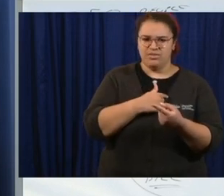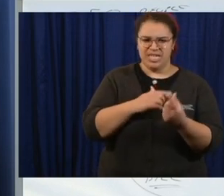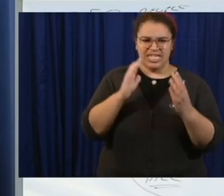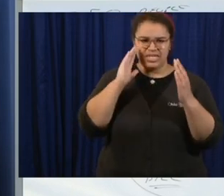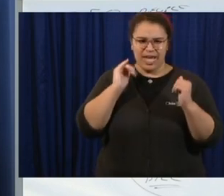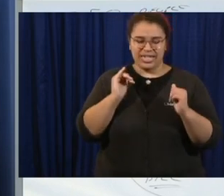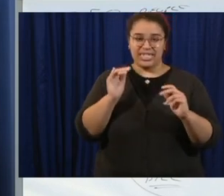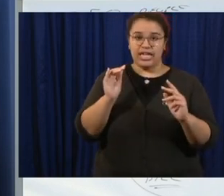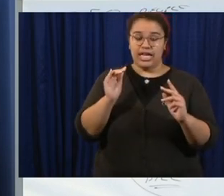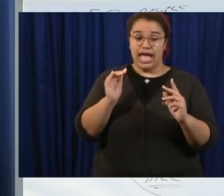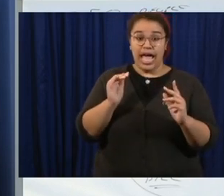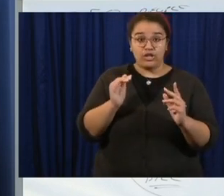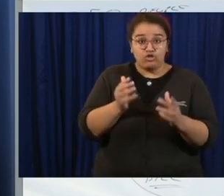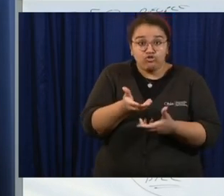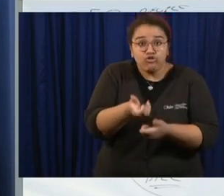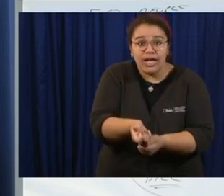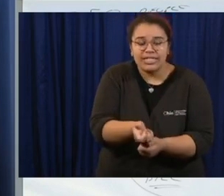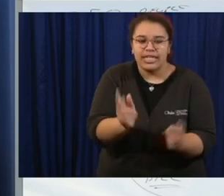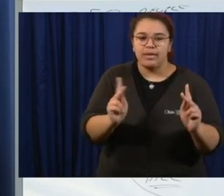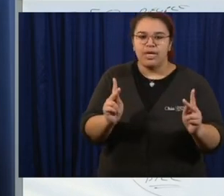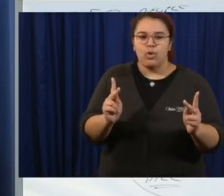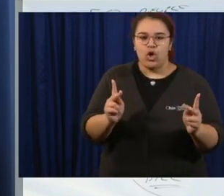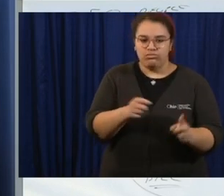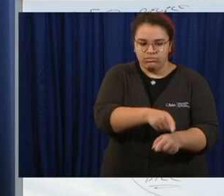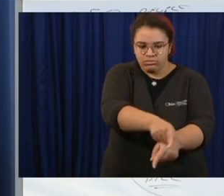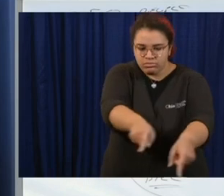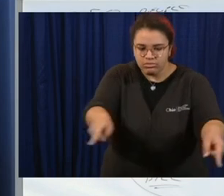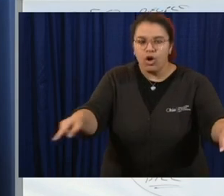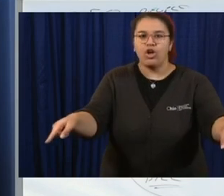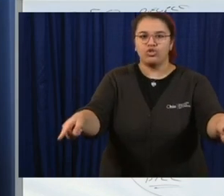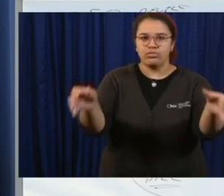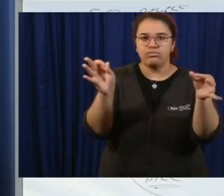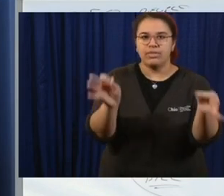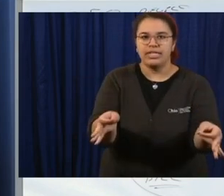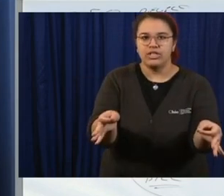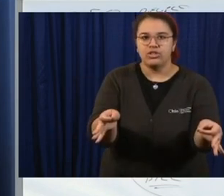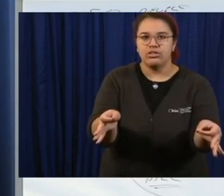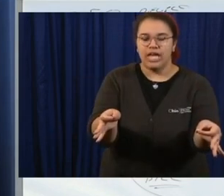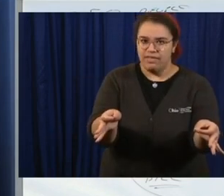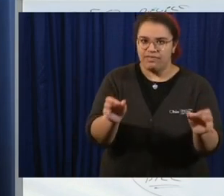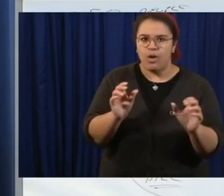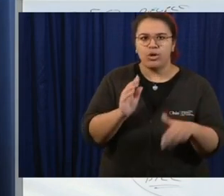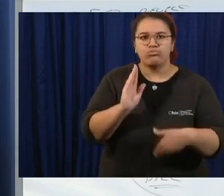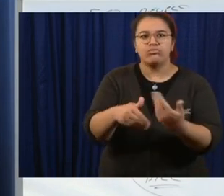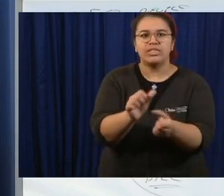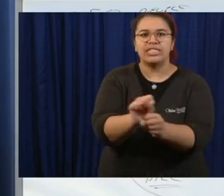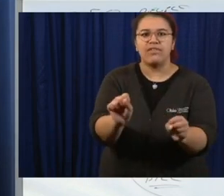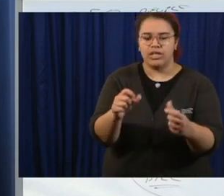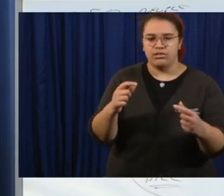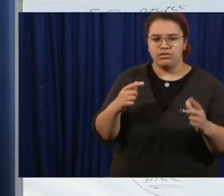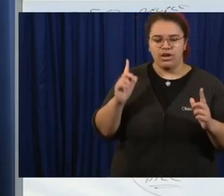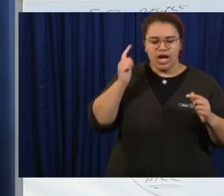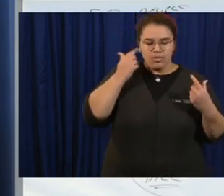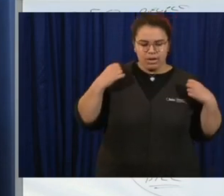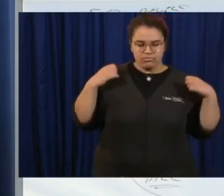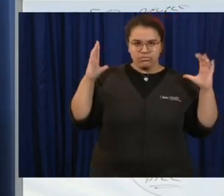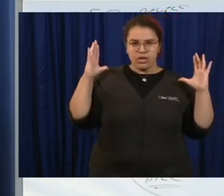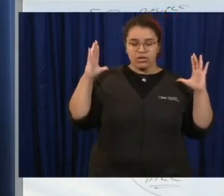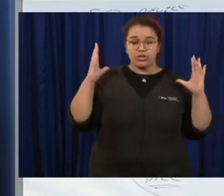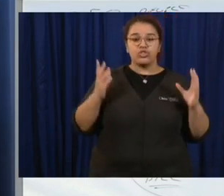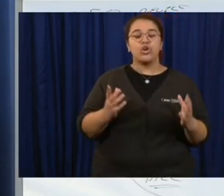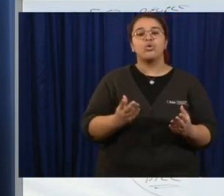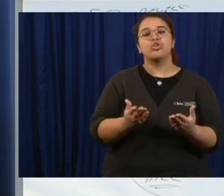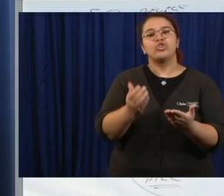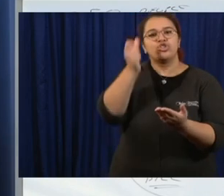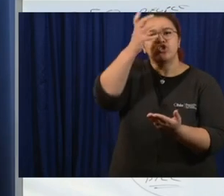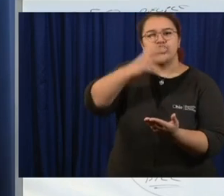own? Many eagerly await your Monday commitment of a plan, but today, sir, what can you say to viewers and citizens who